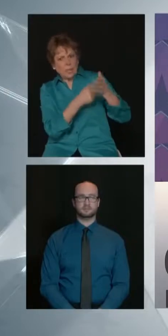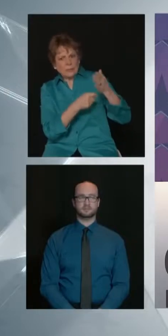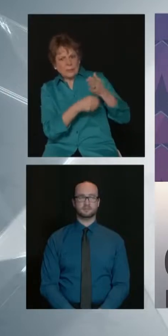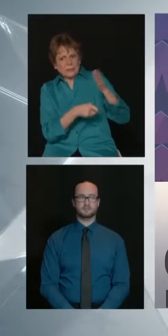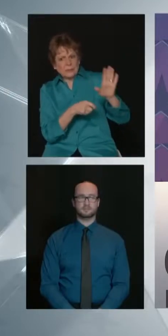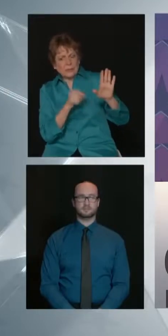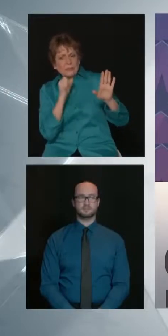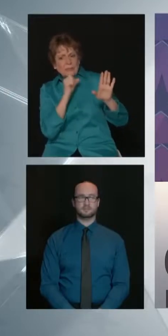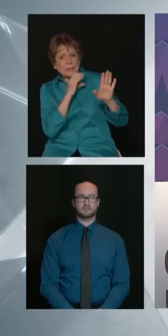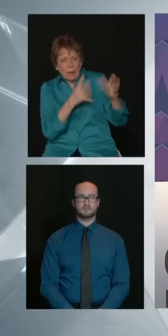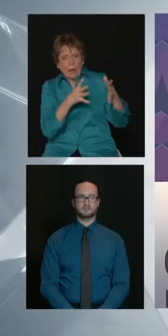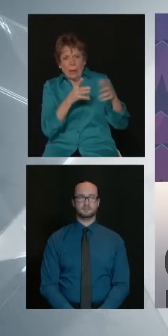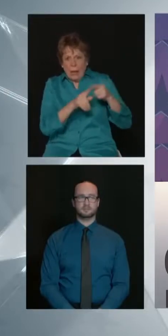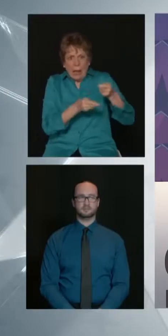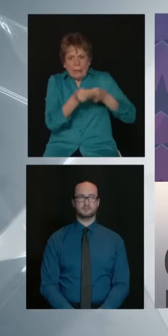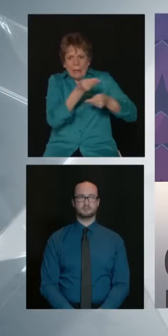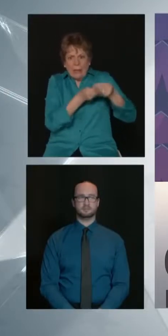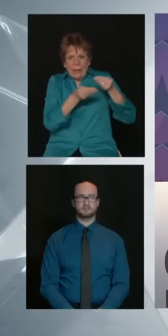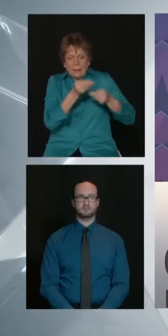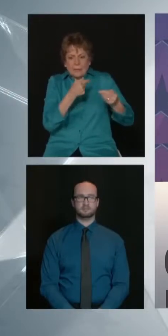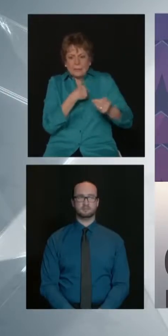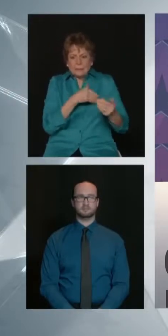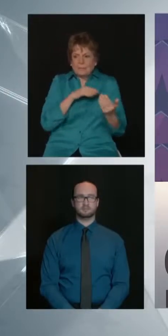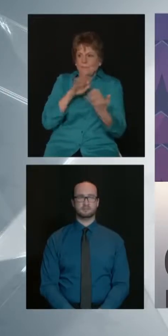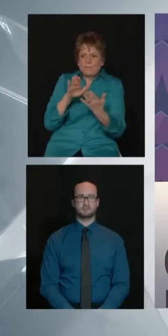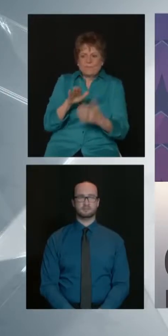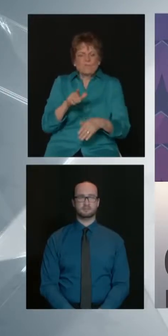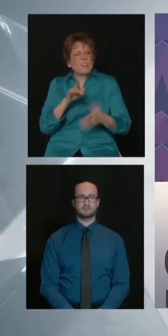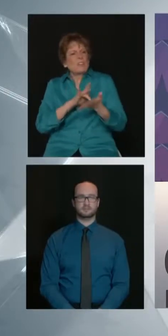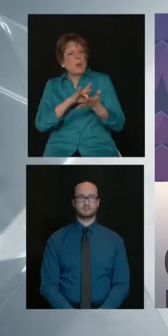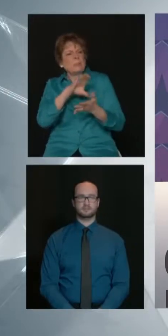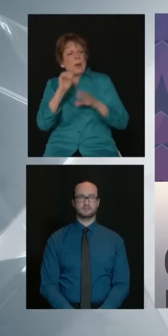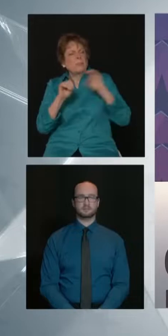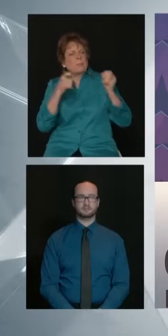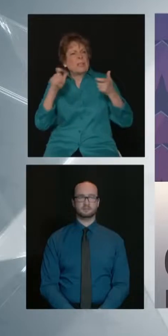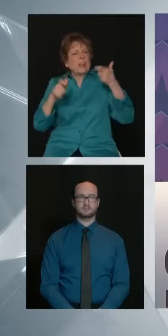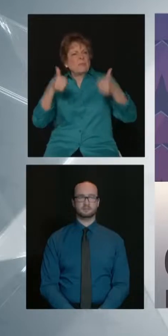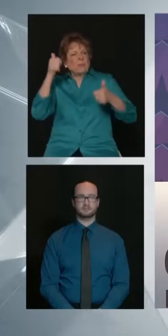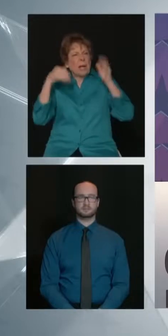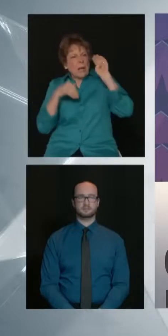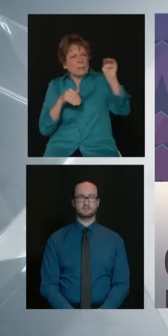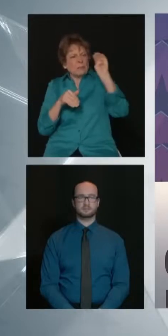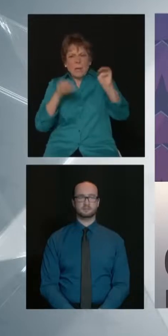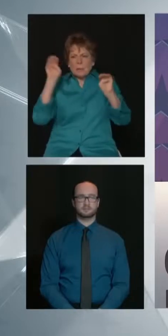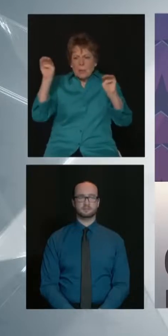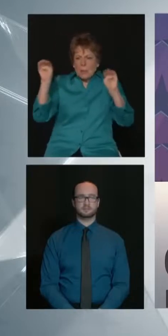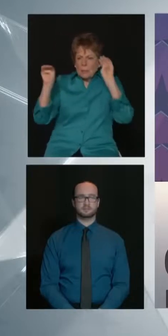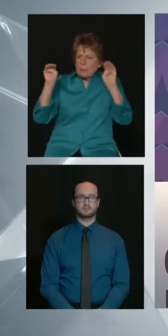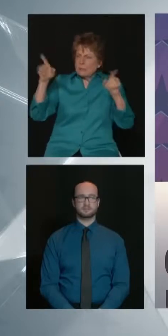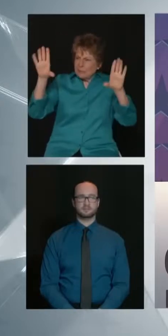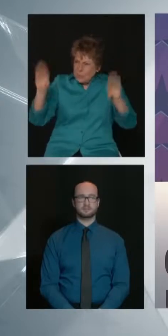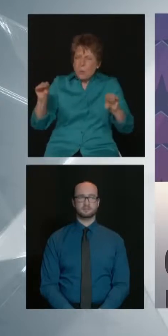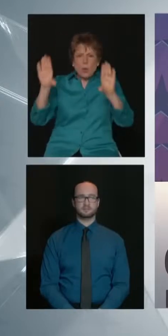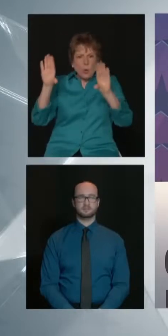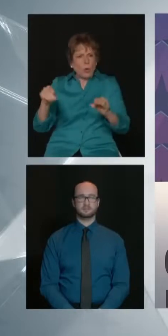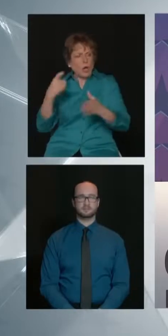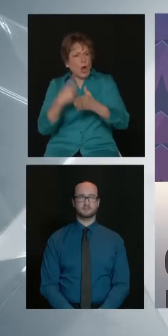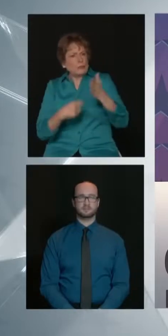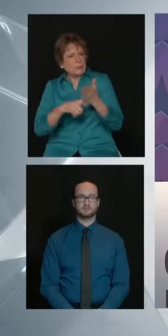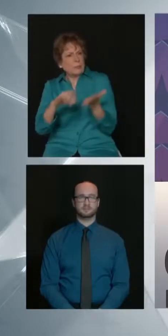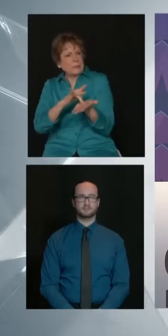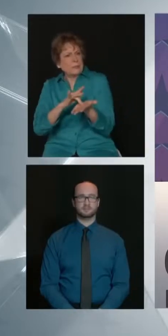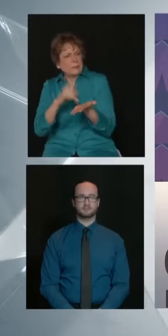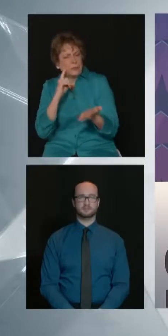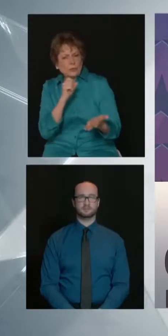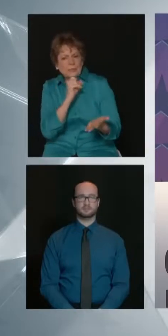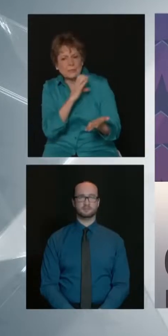Pharma to cut costs. Now, my opponent, Blake Masters, I mean, the issue we have here is that this issue